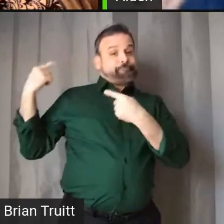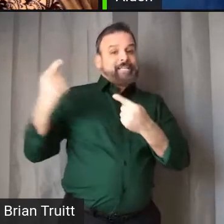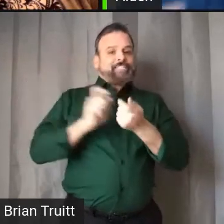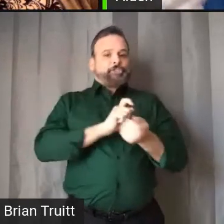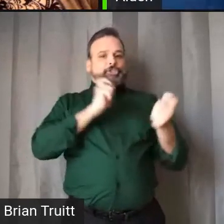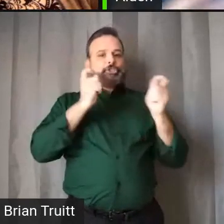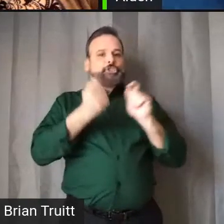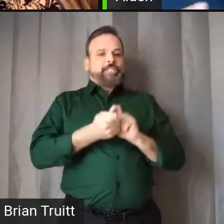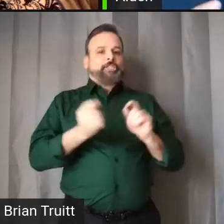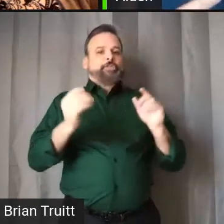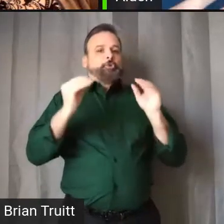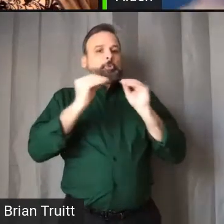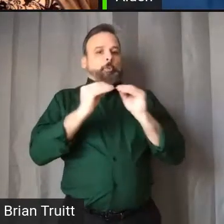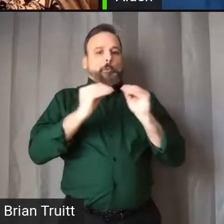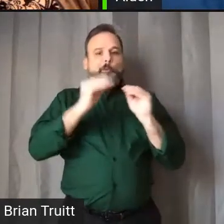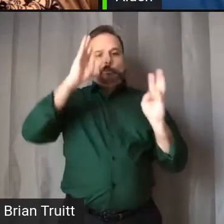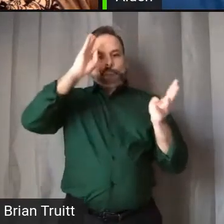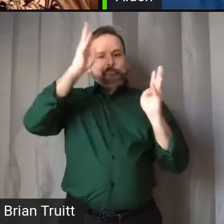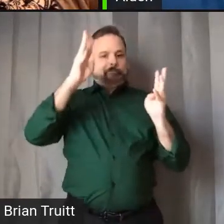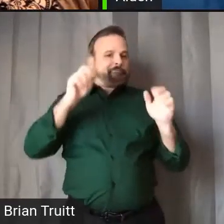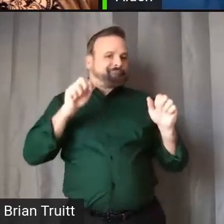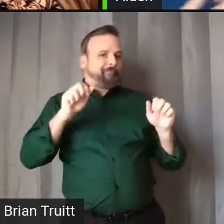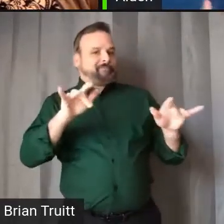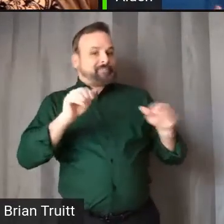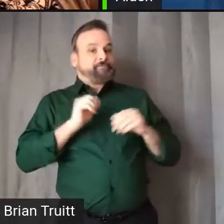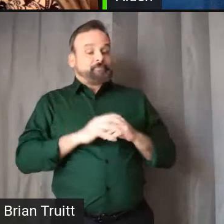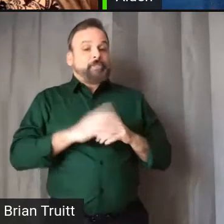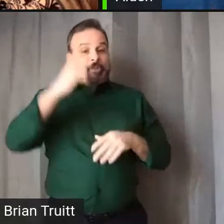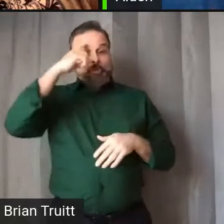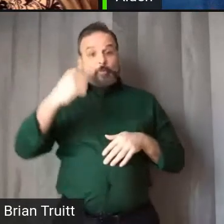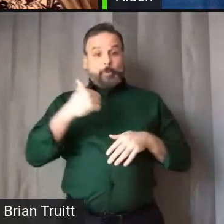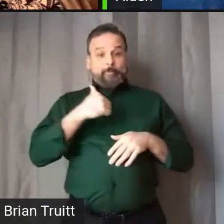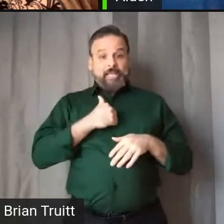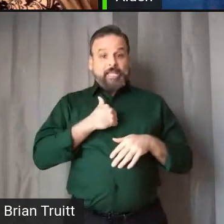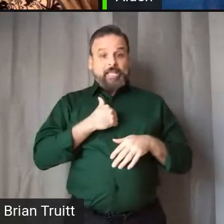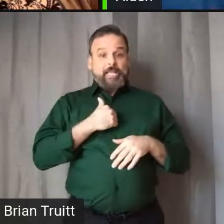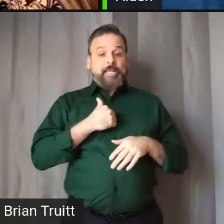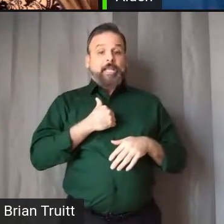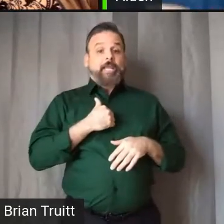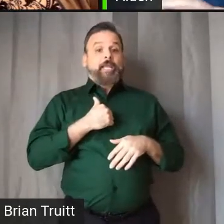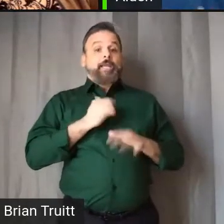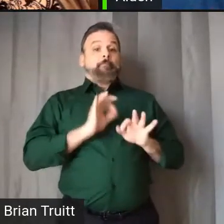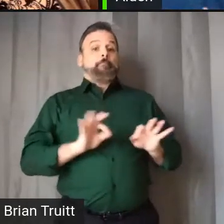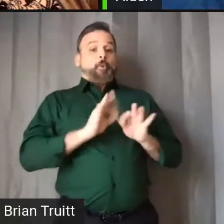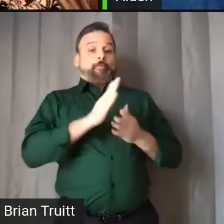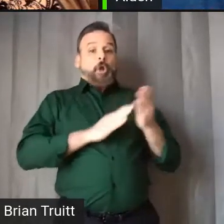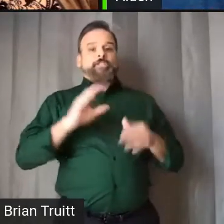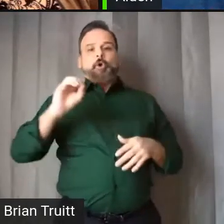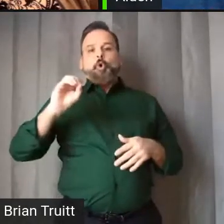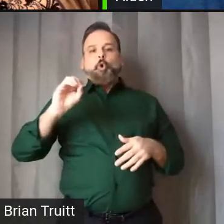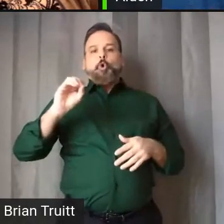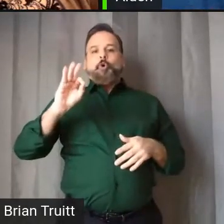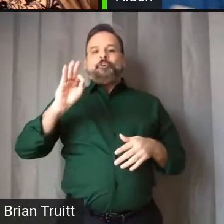something a bit more fantastical. So for me, big parts were like